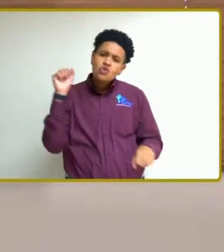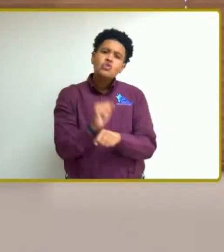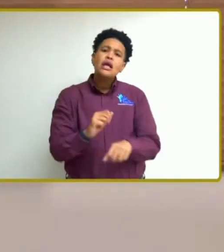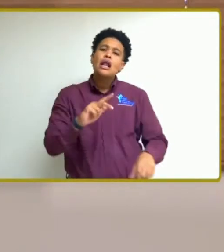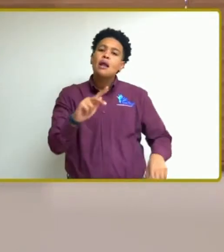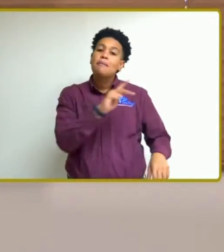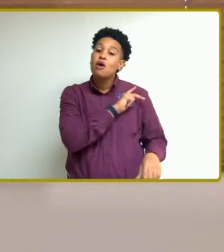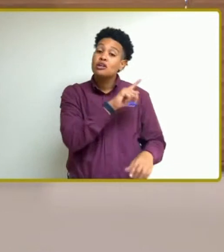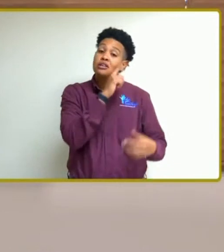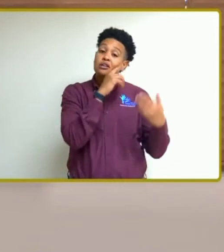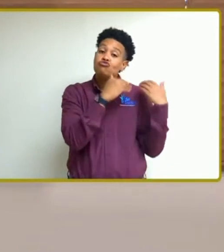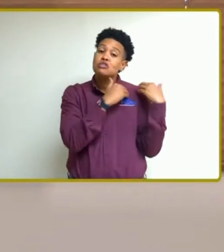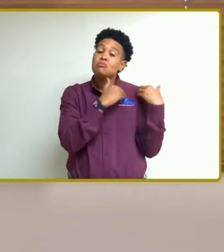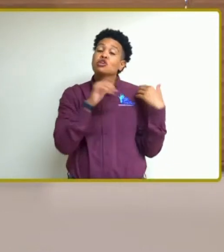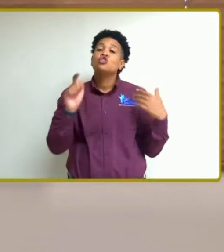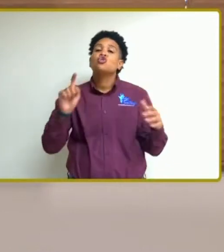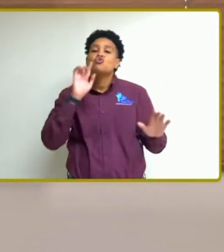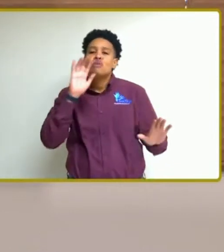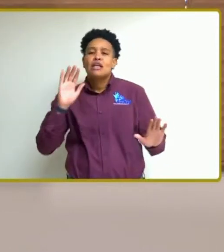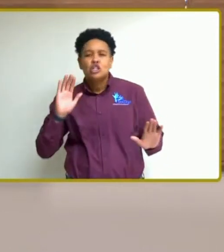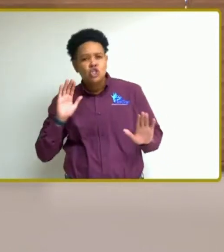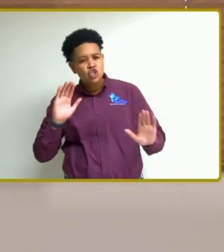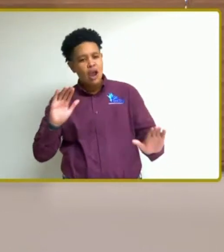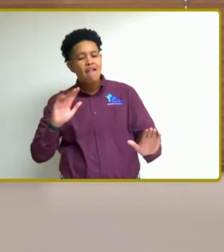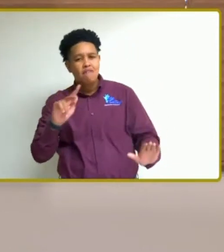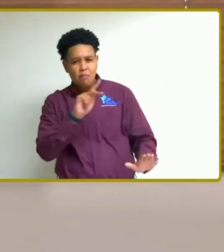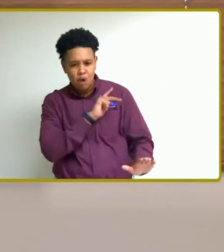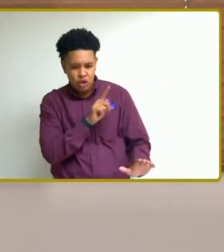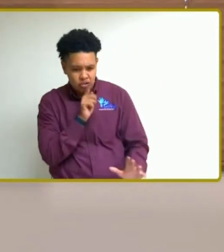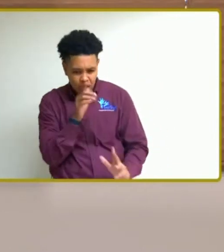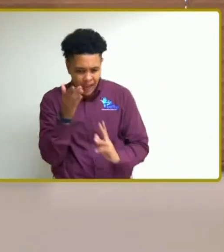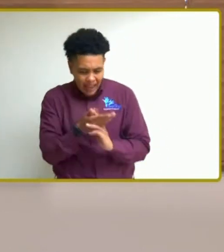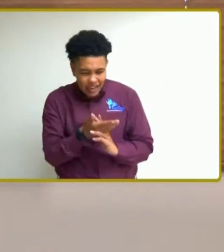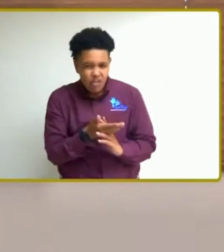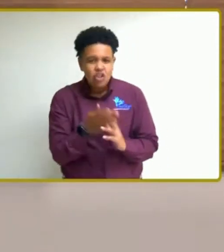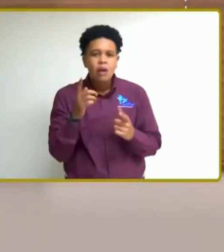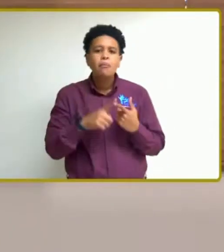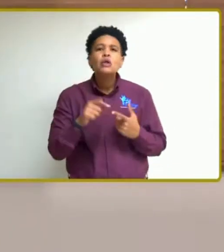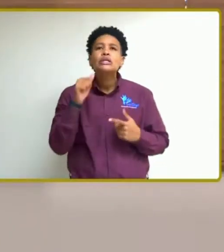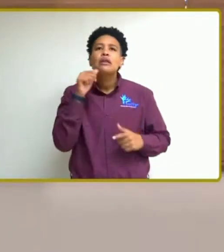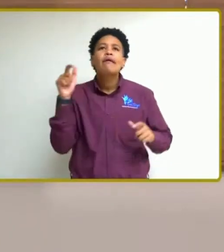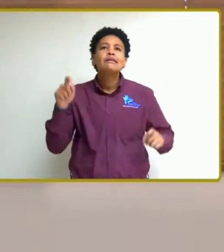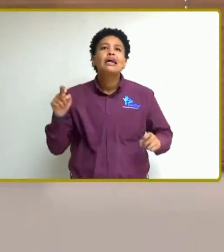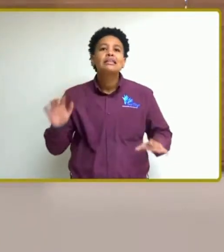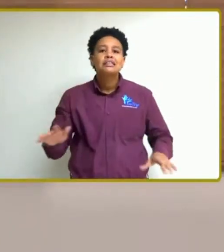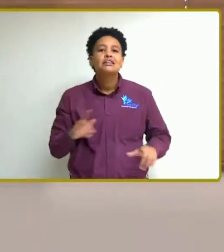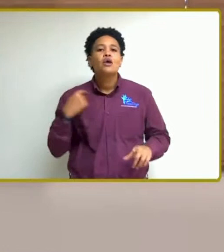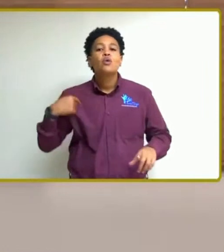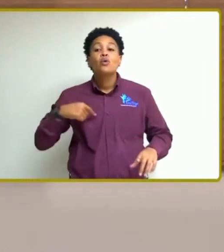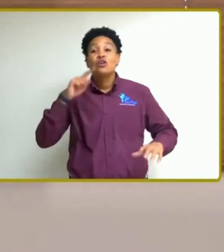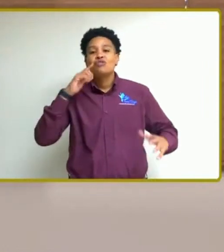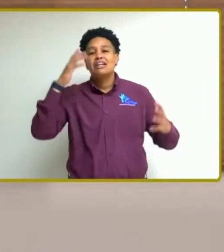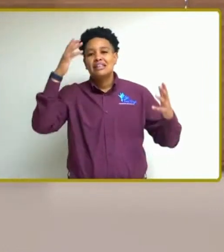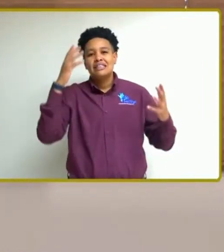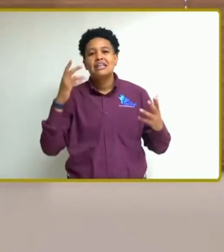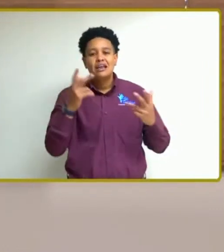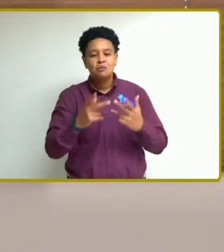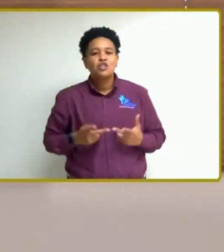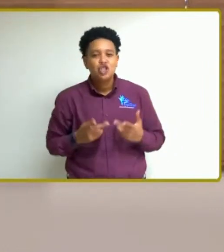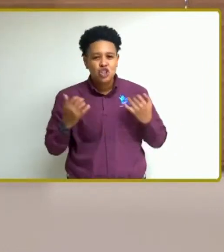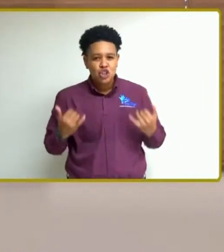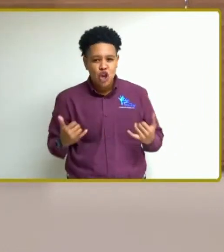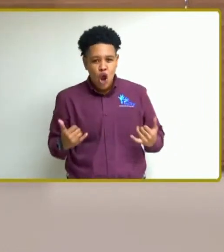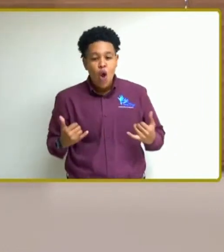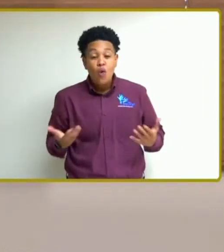personal responsibility that should drive personal interventions and not testing. But we're in a sad position